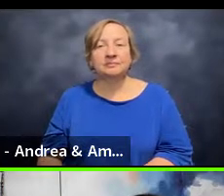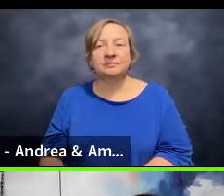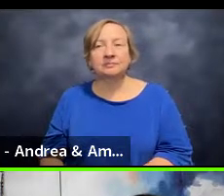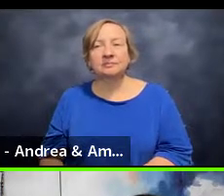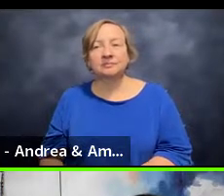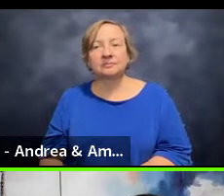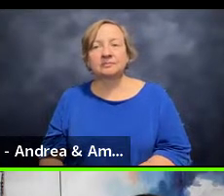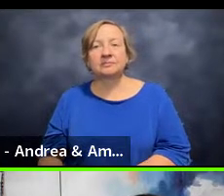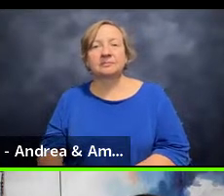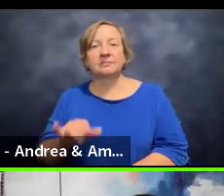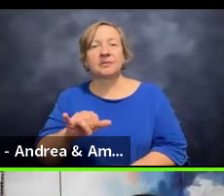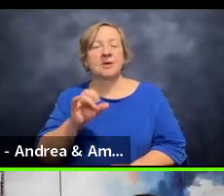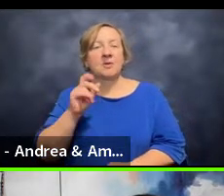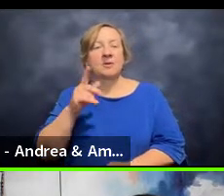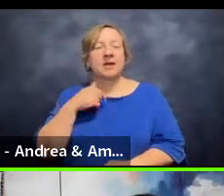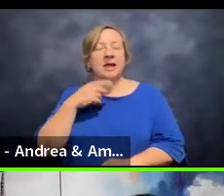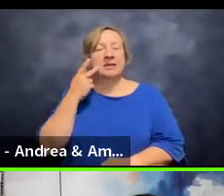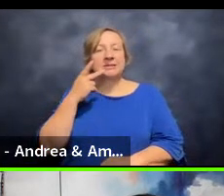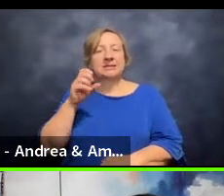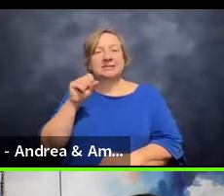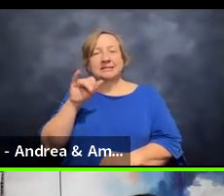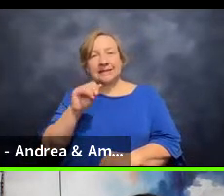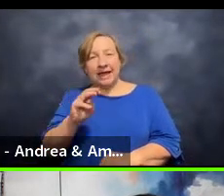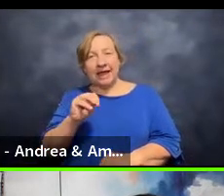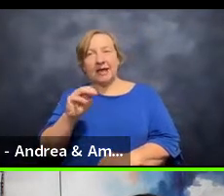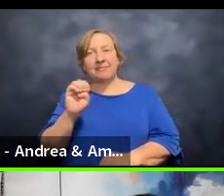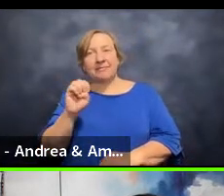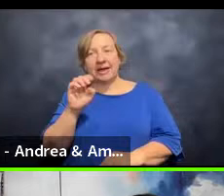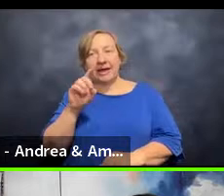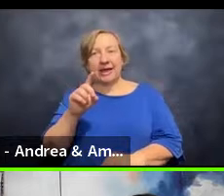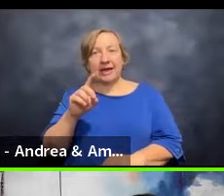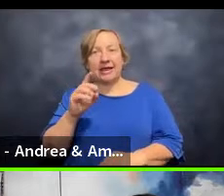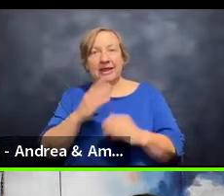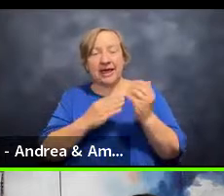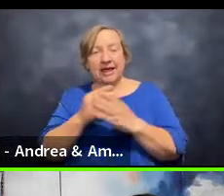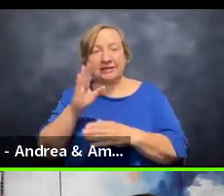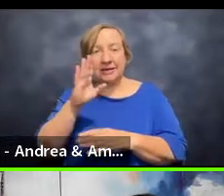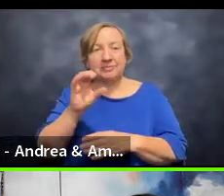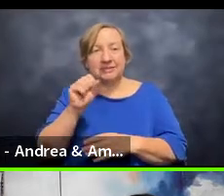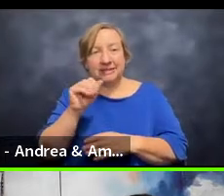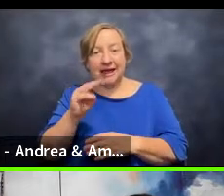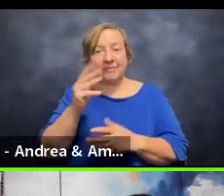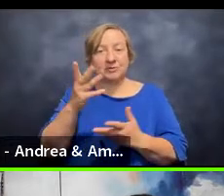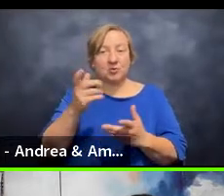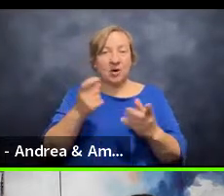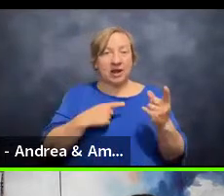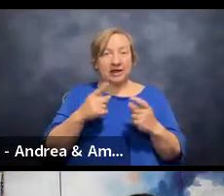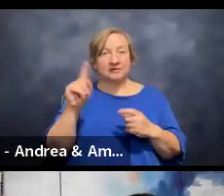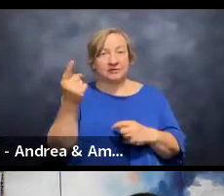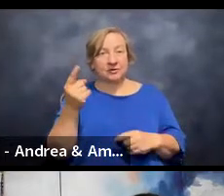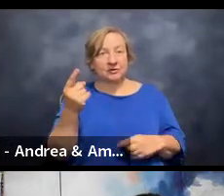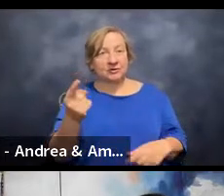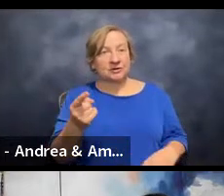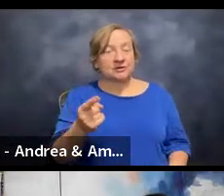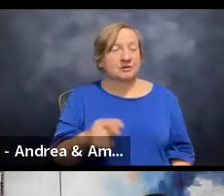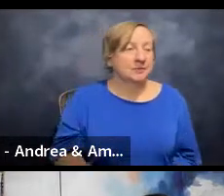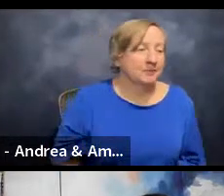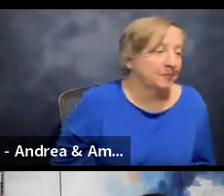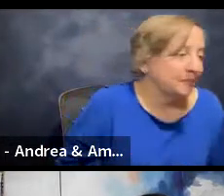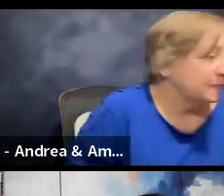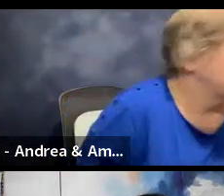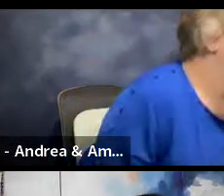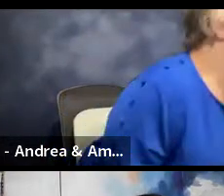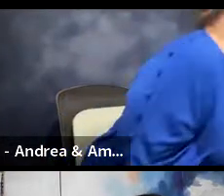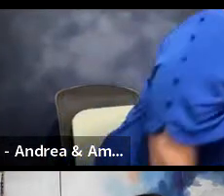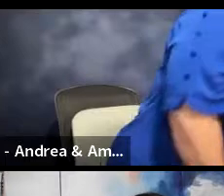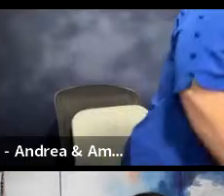Okay, I see Sam and Ed's hands up. So Sam, do you want to go ahead and ask your question first? Yeah, so my answer